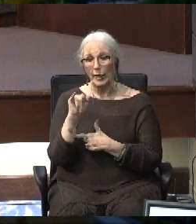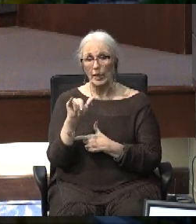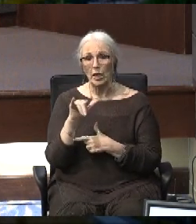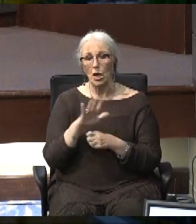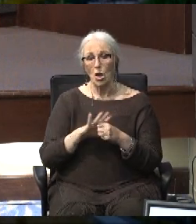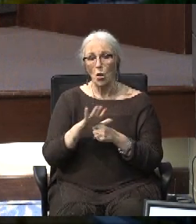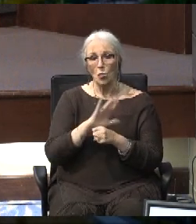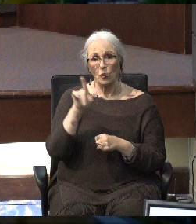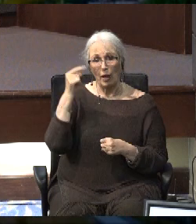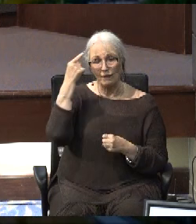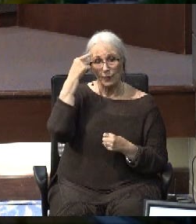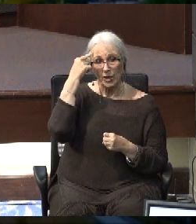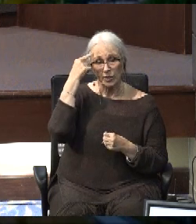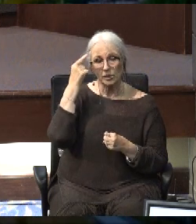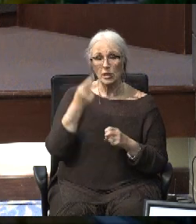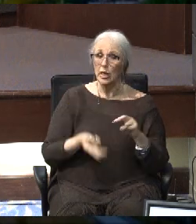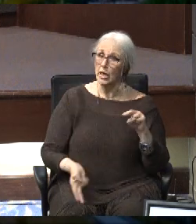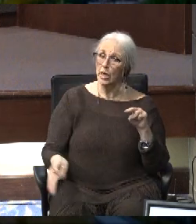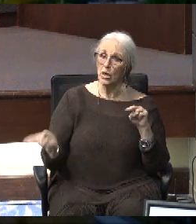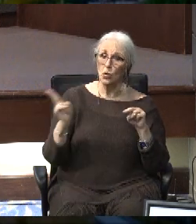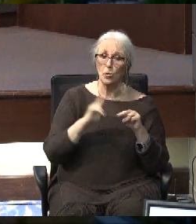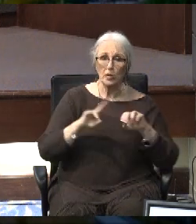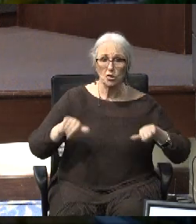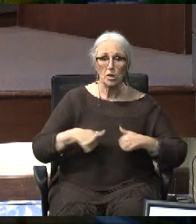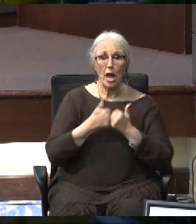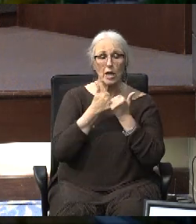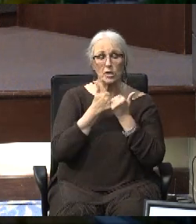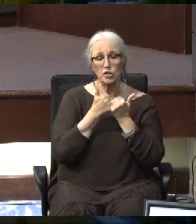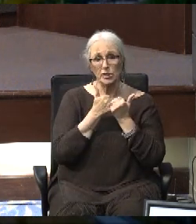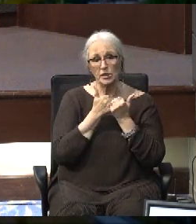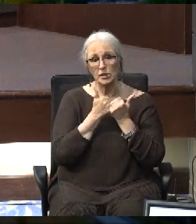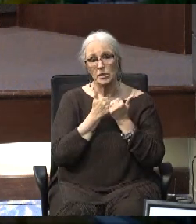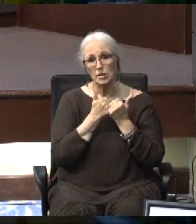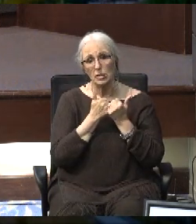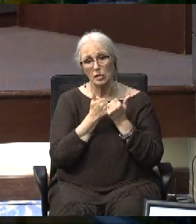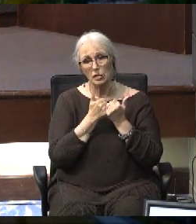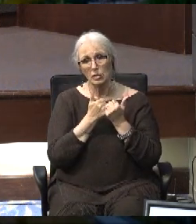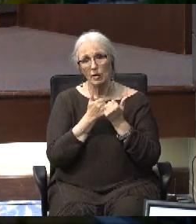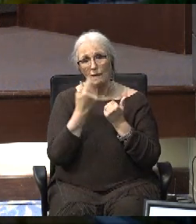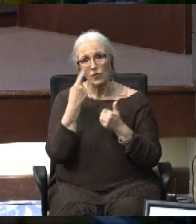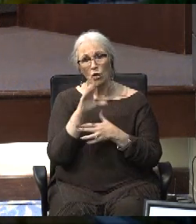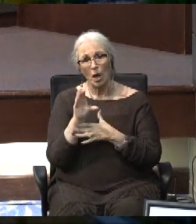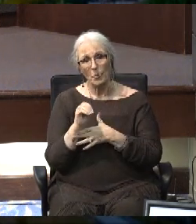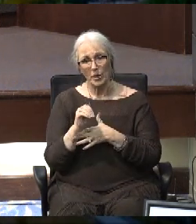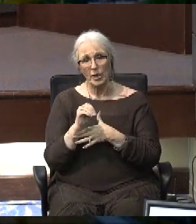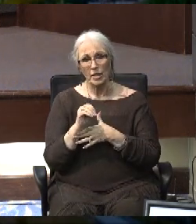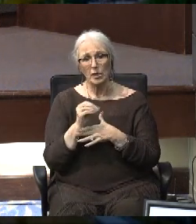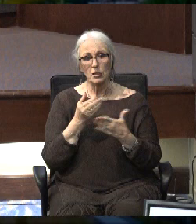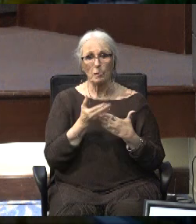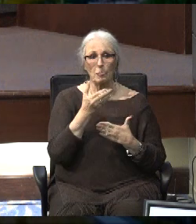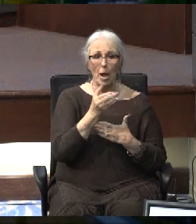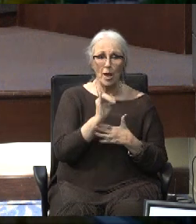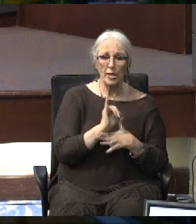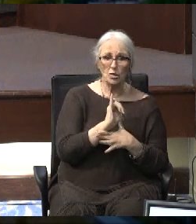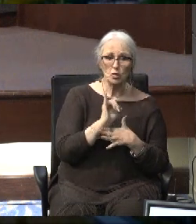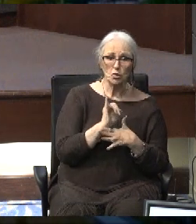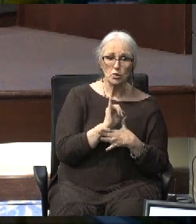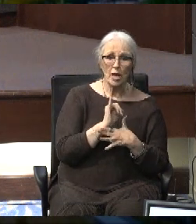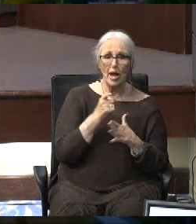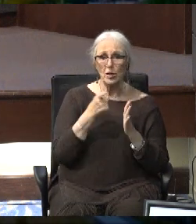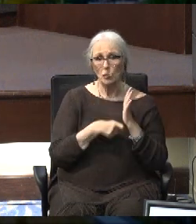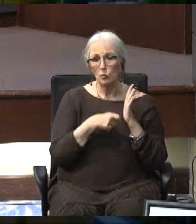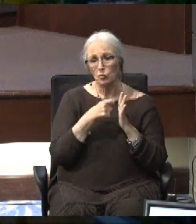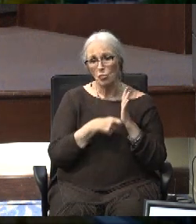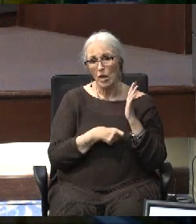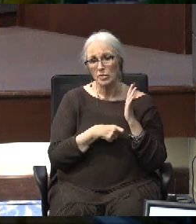governments. It's become increasingly challenging for companies to provide this insurance, and the